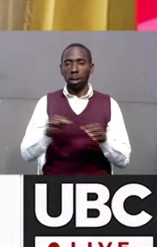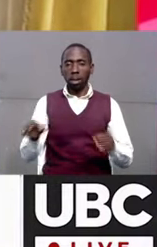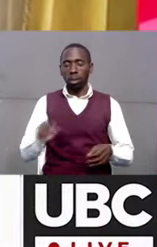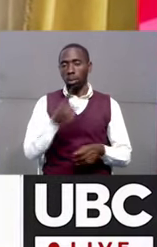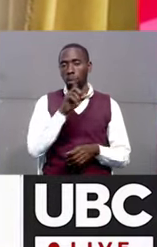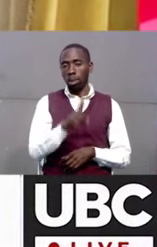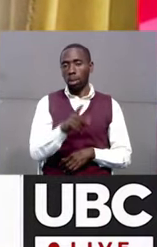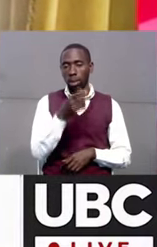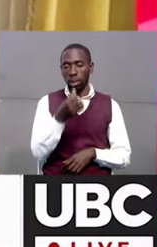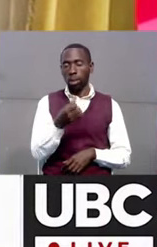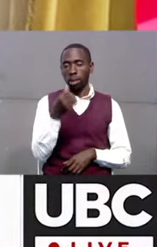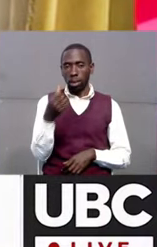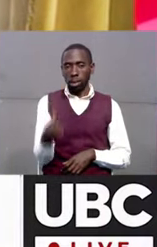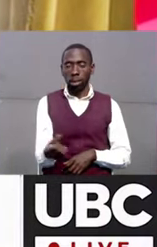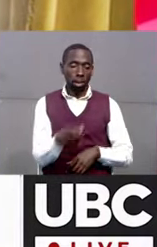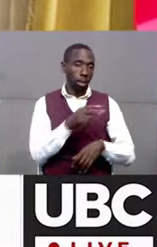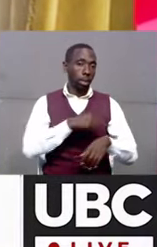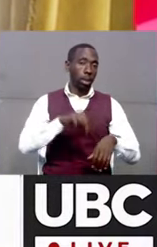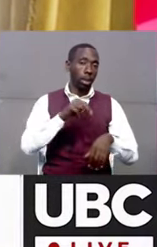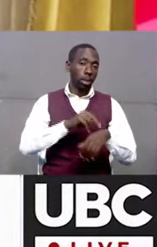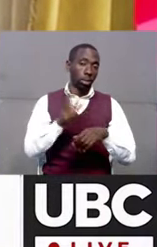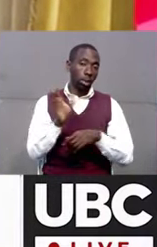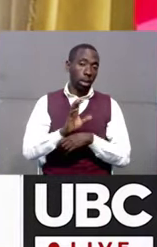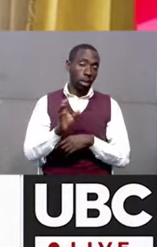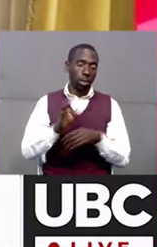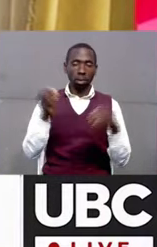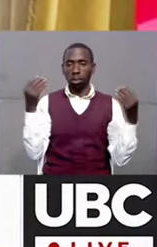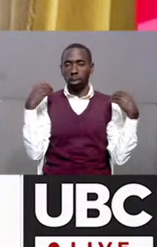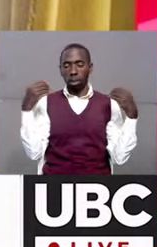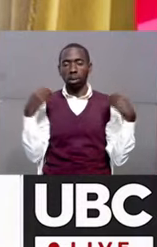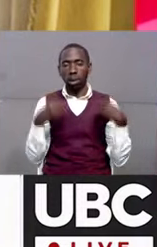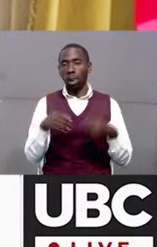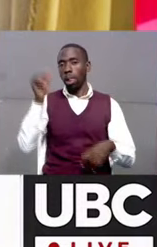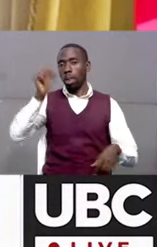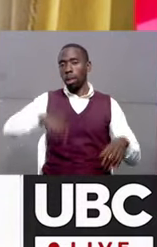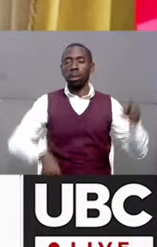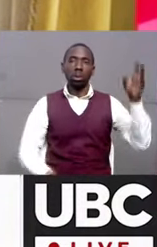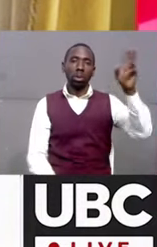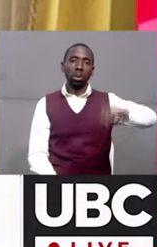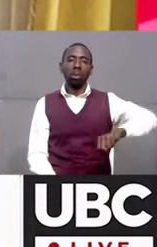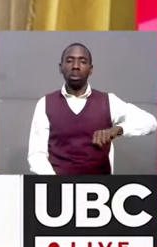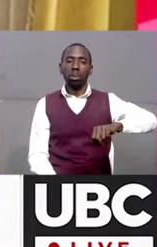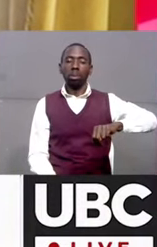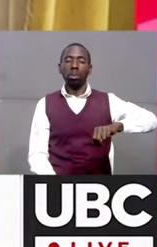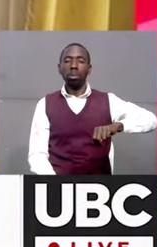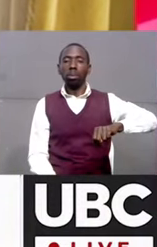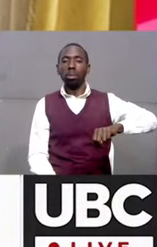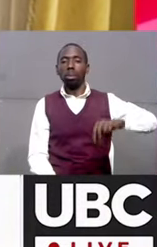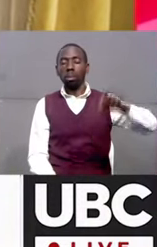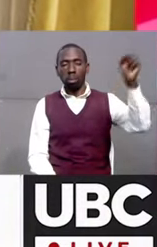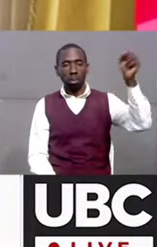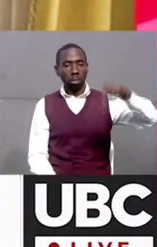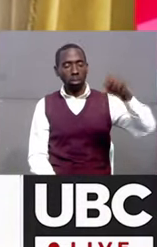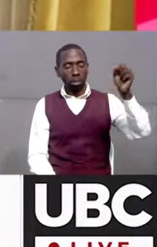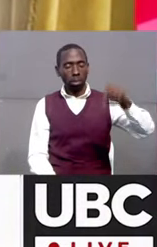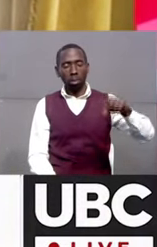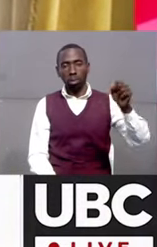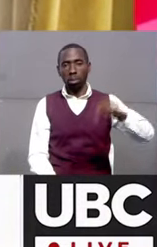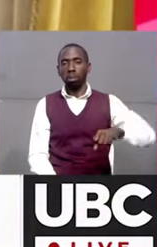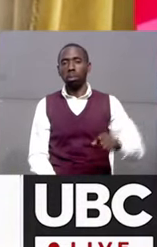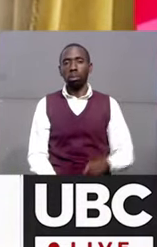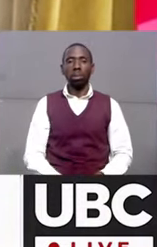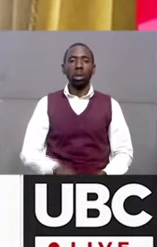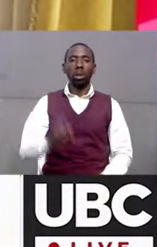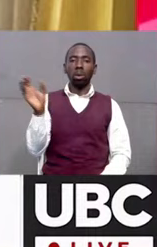vote 166, that is National Council of Sports. Those in favor say on the contrary, nay. The ayes have it.